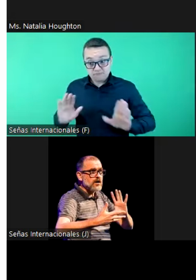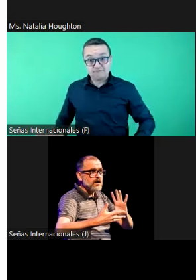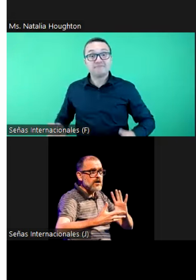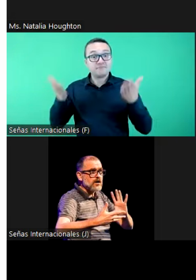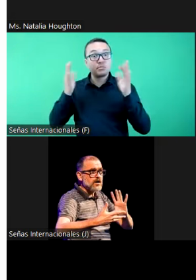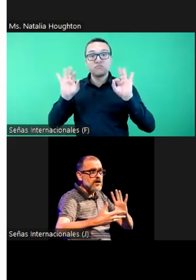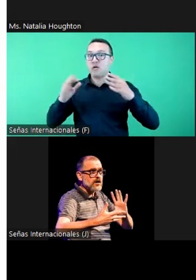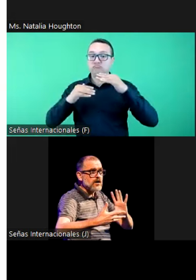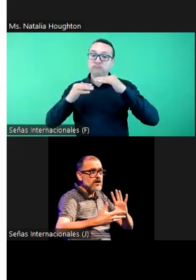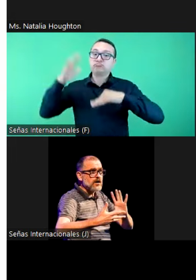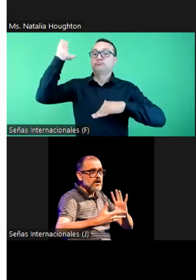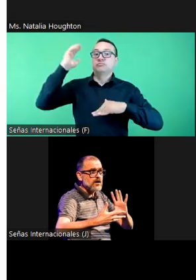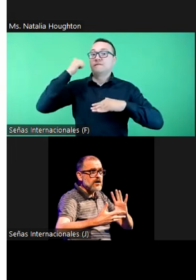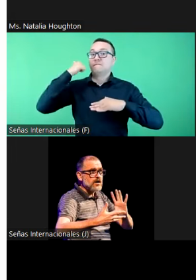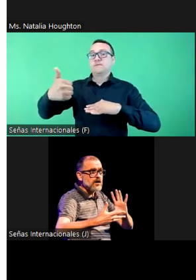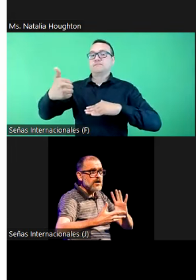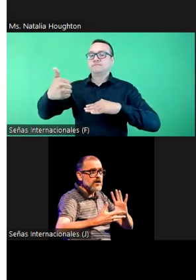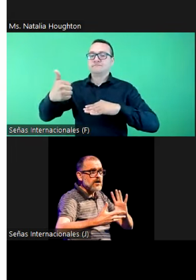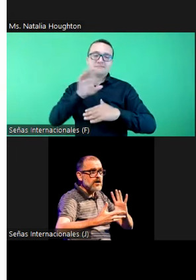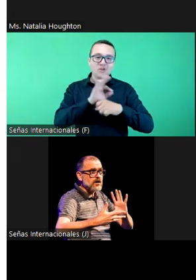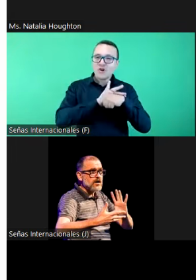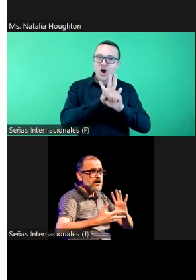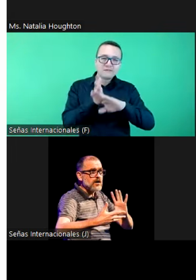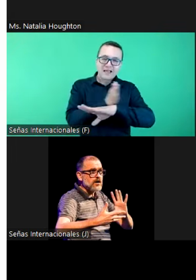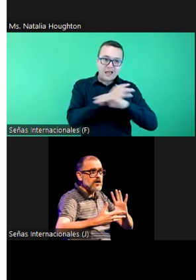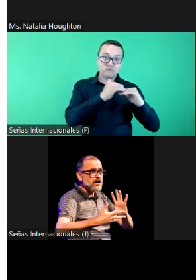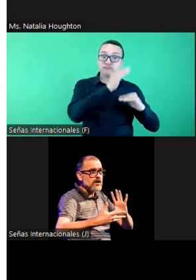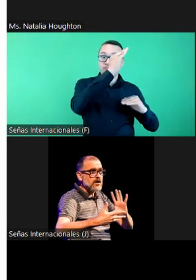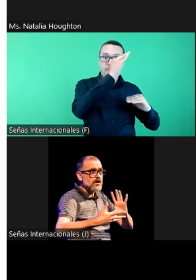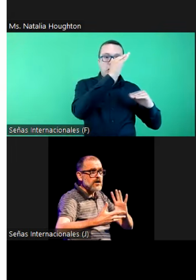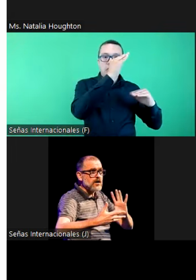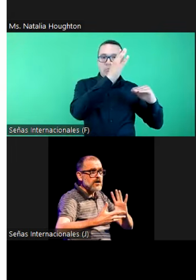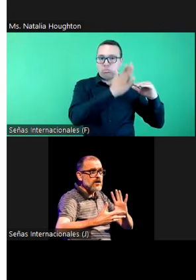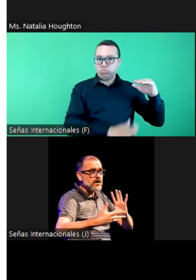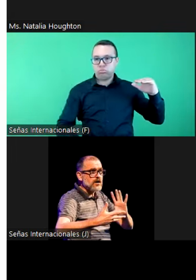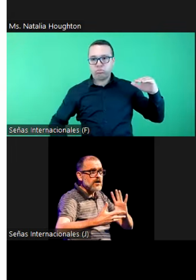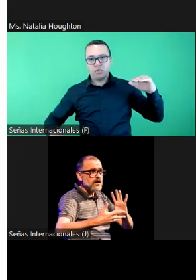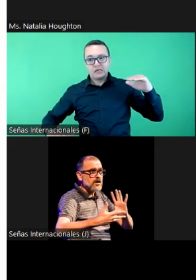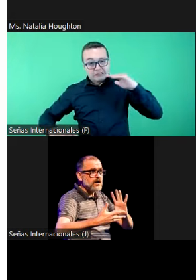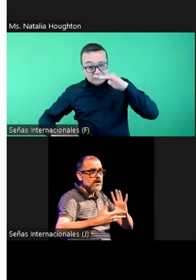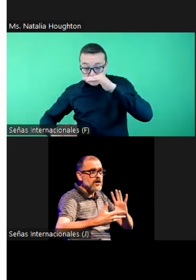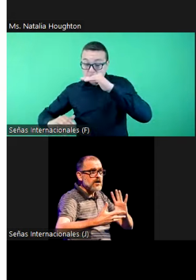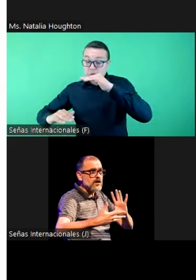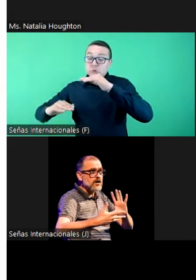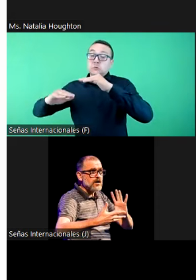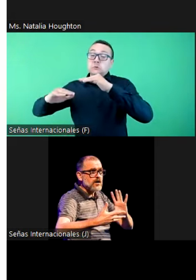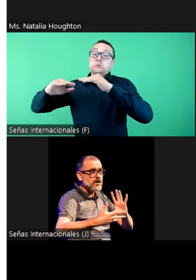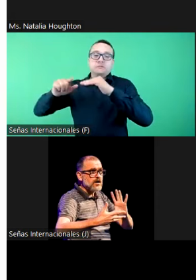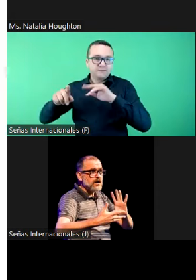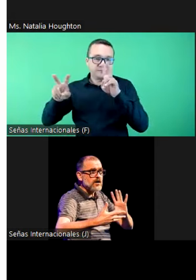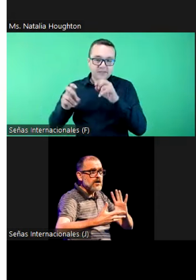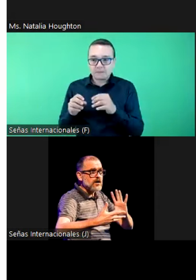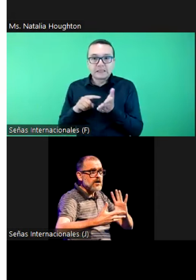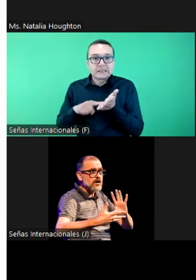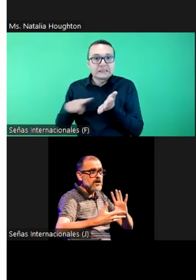We are not we have not, in many cases, we have not achieved the levels pre-pandemic levels,